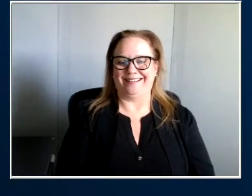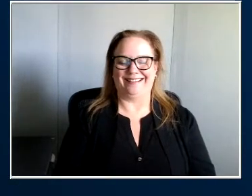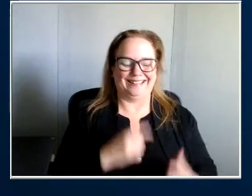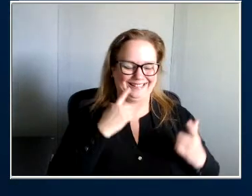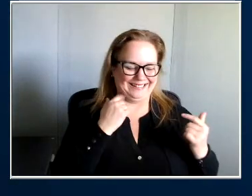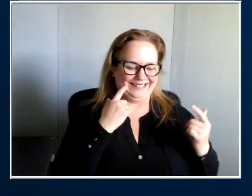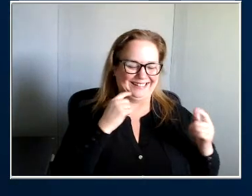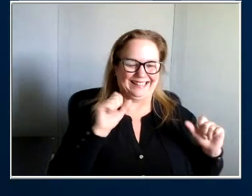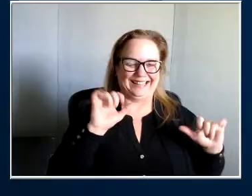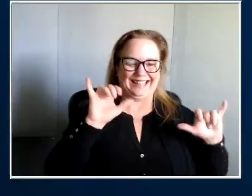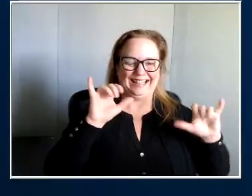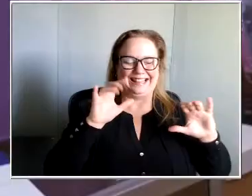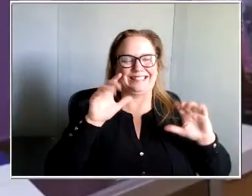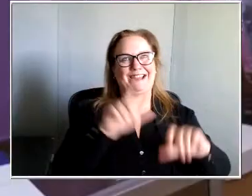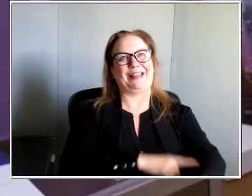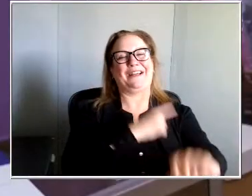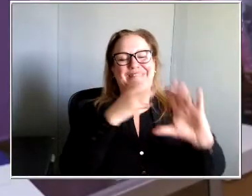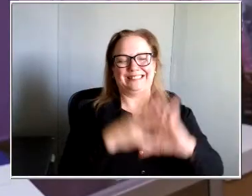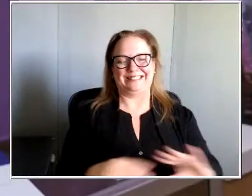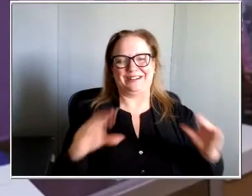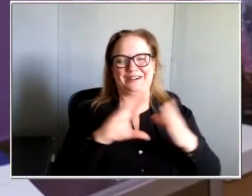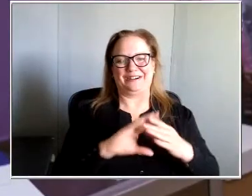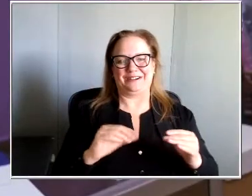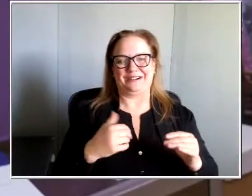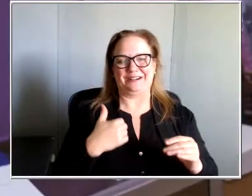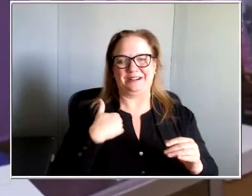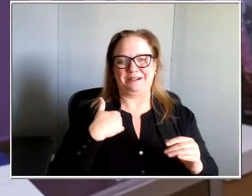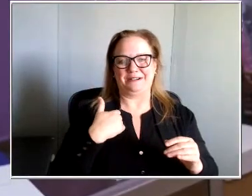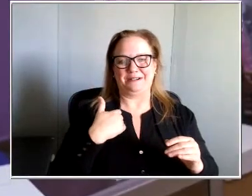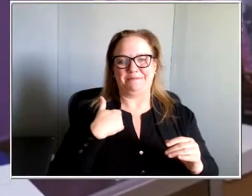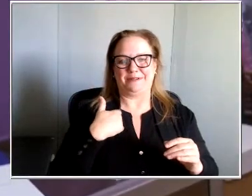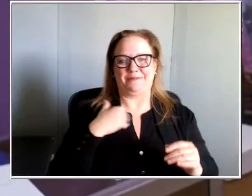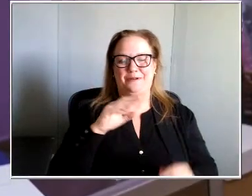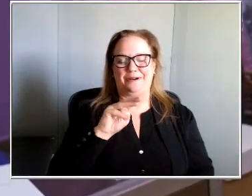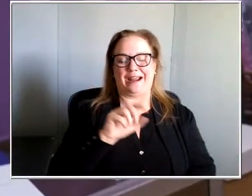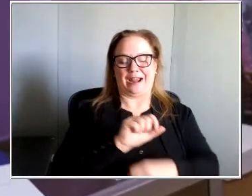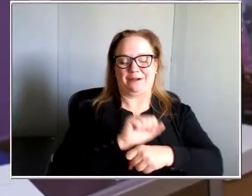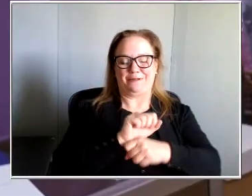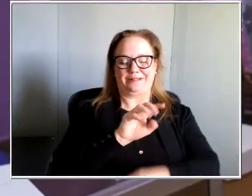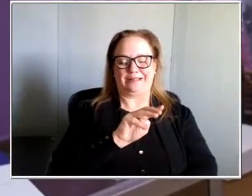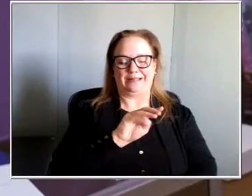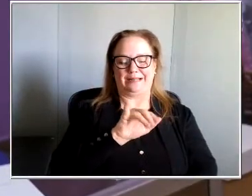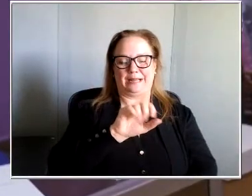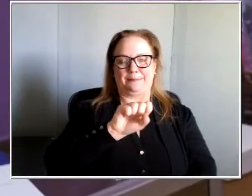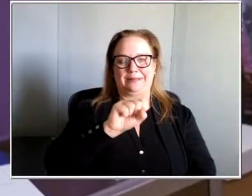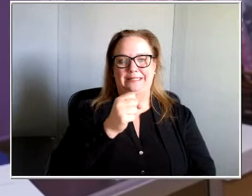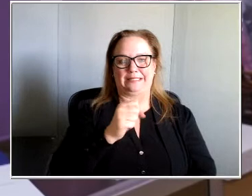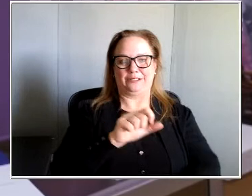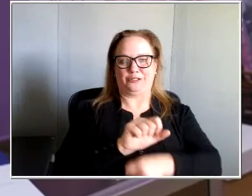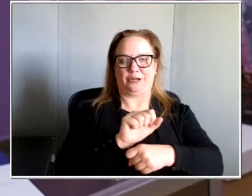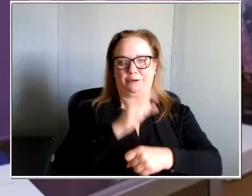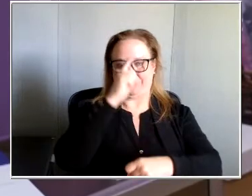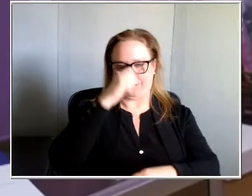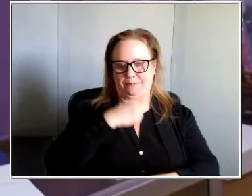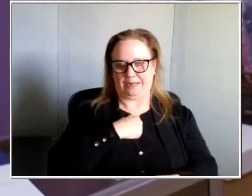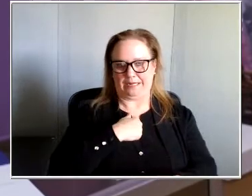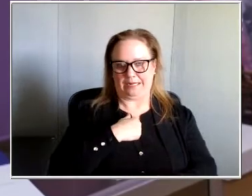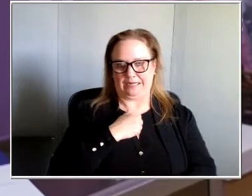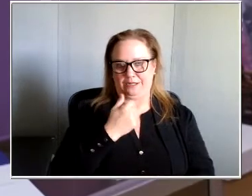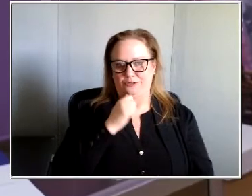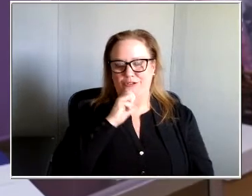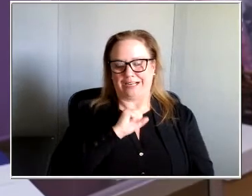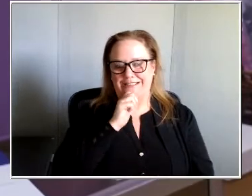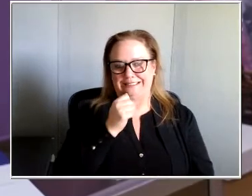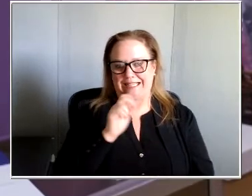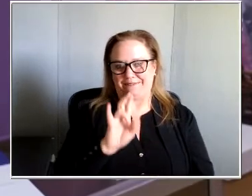That's a long story. Before my life here in Missy's, she worked for me, and she was like 17 years